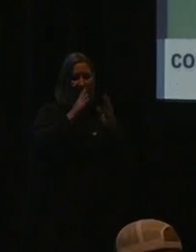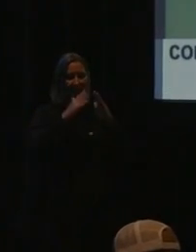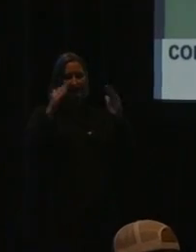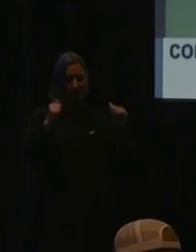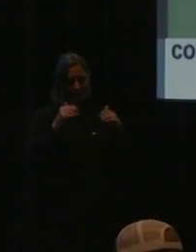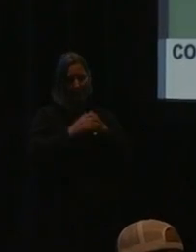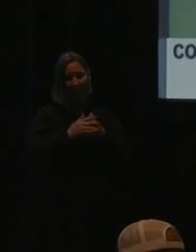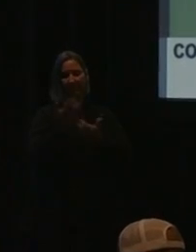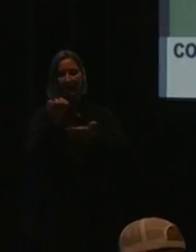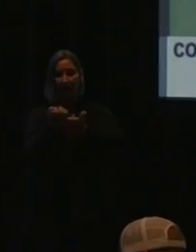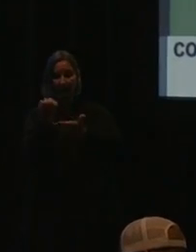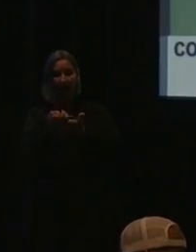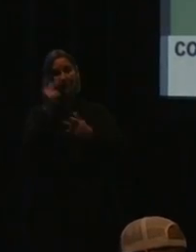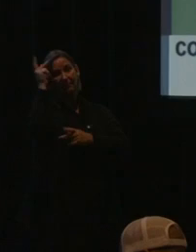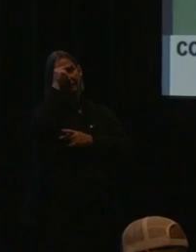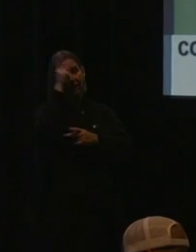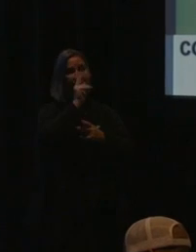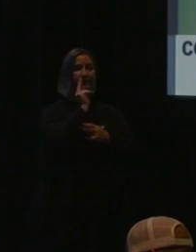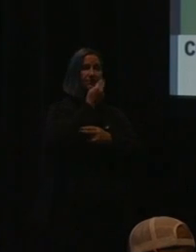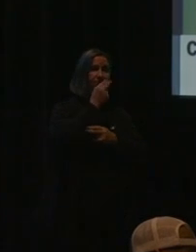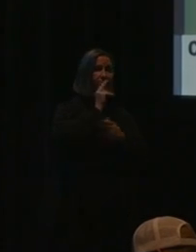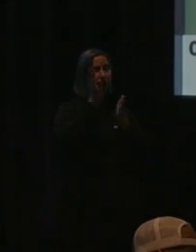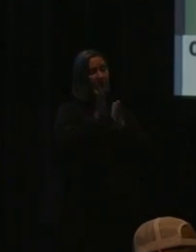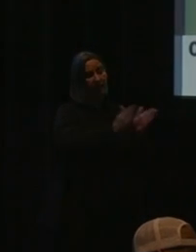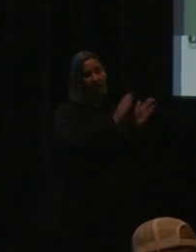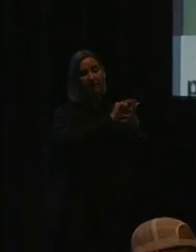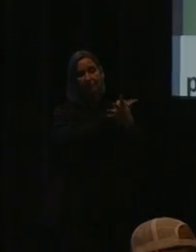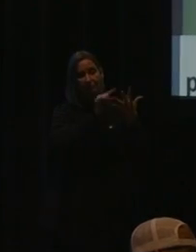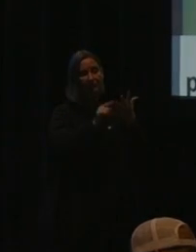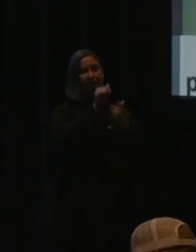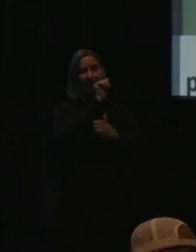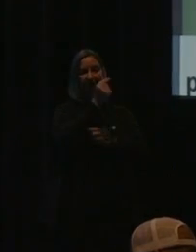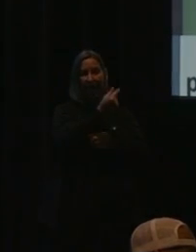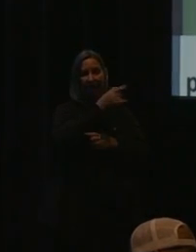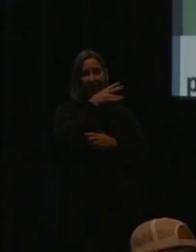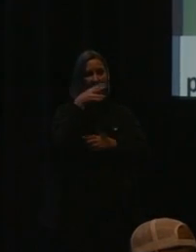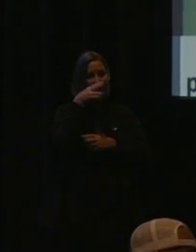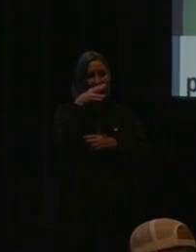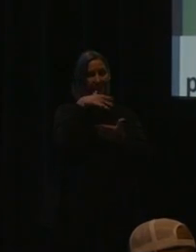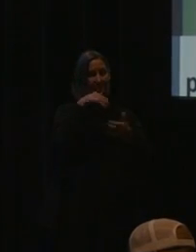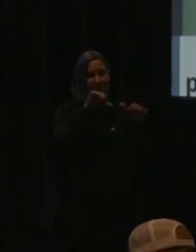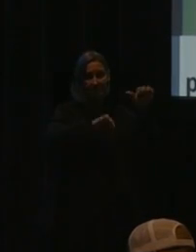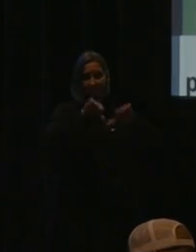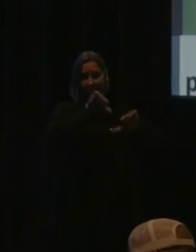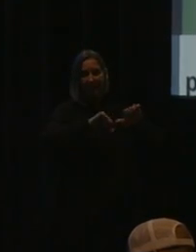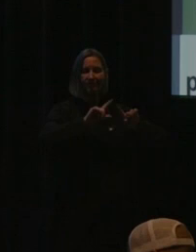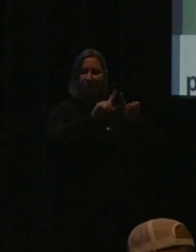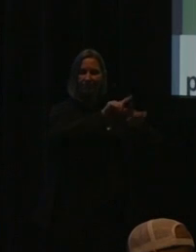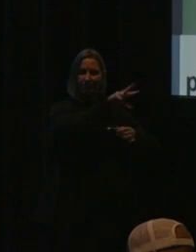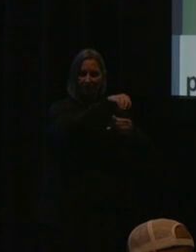Disciplines like economics, philosophy, nutrition, planning, agricultural science, and they've